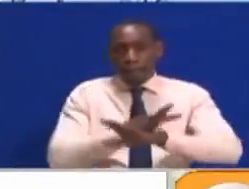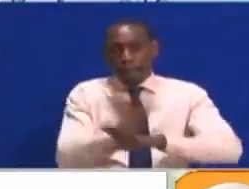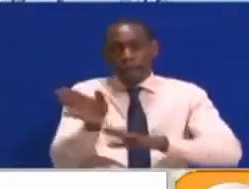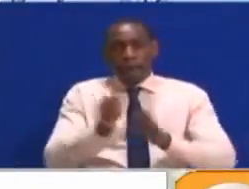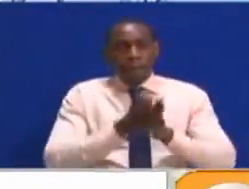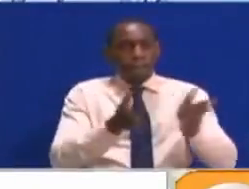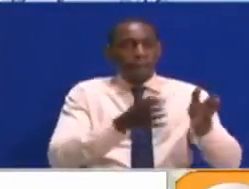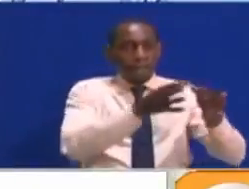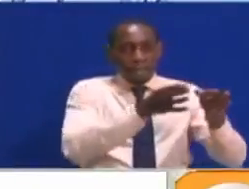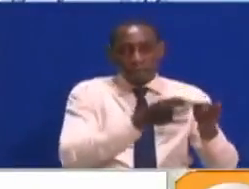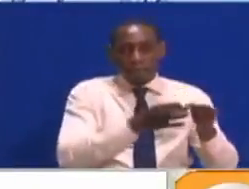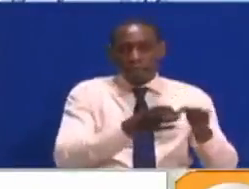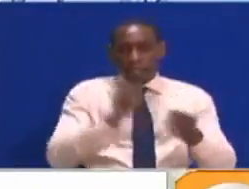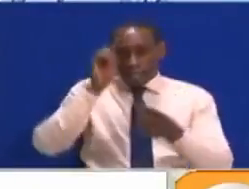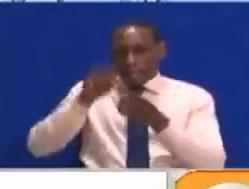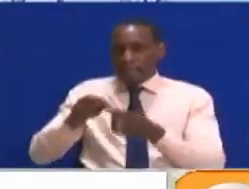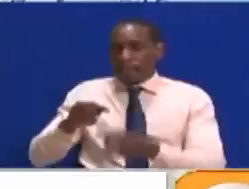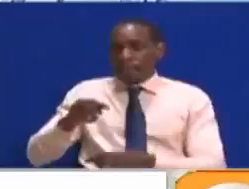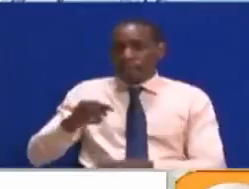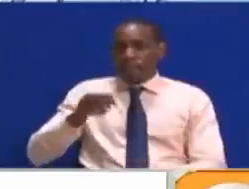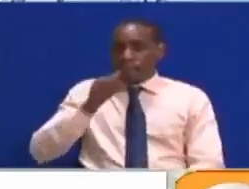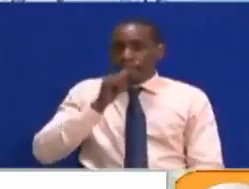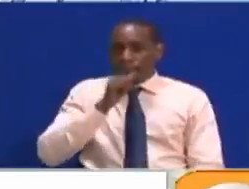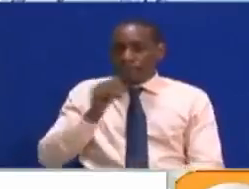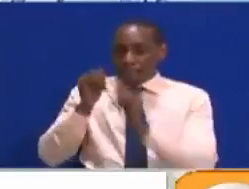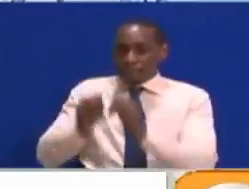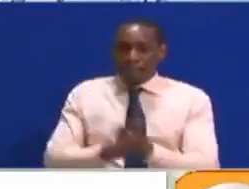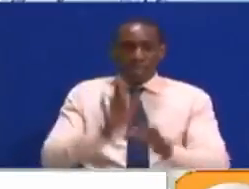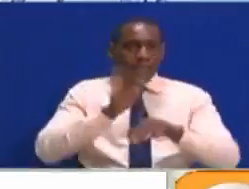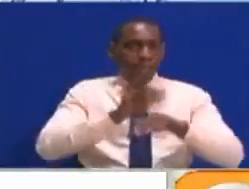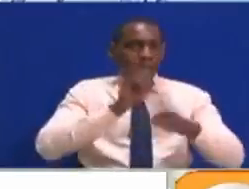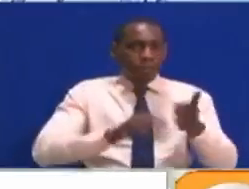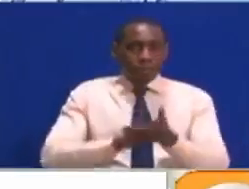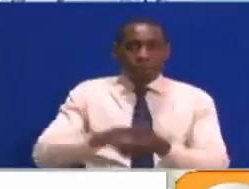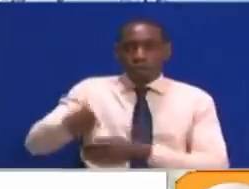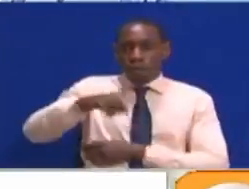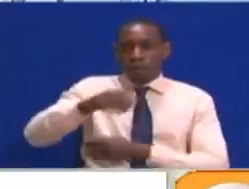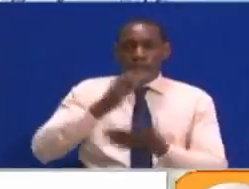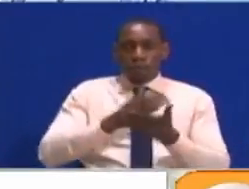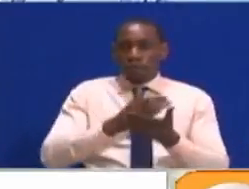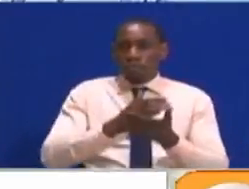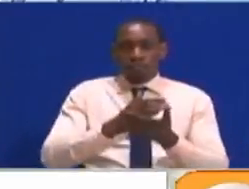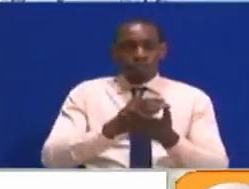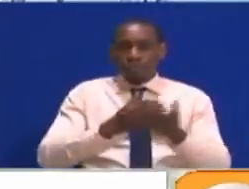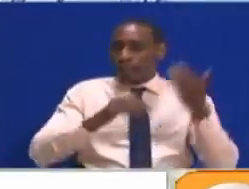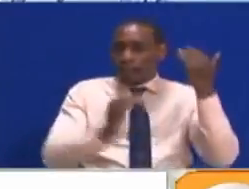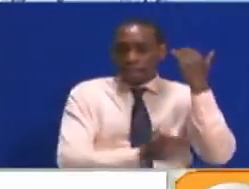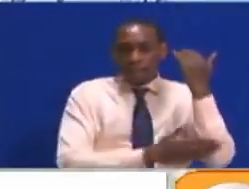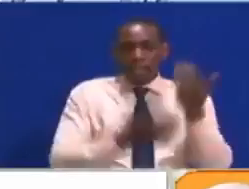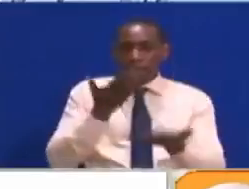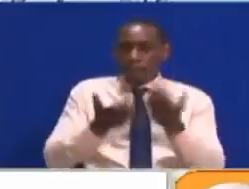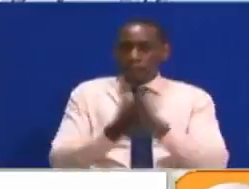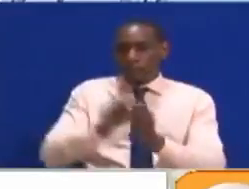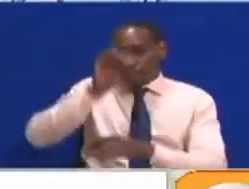public coffers for private pockets. Now, the net effect of this is that we are worse off in many respects than since